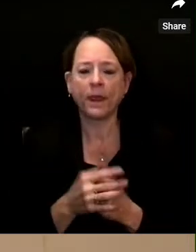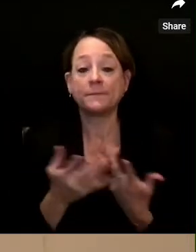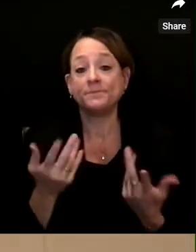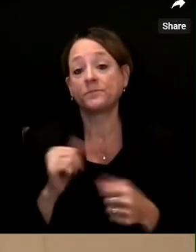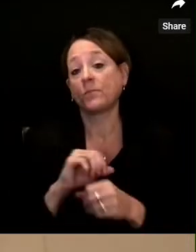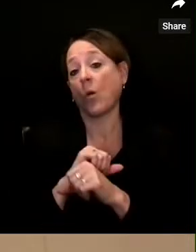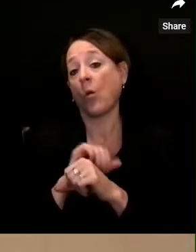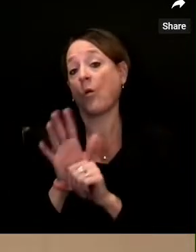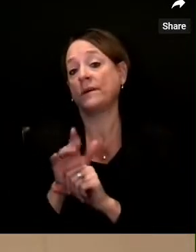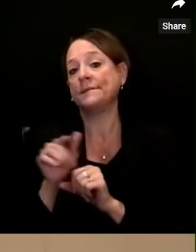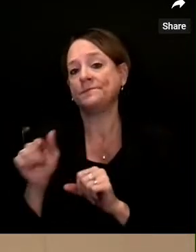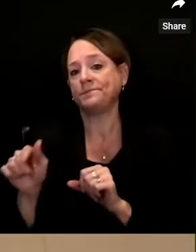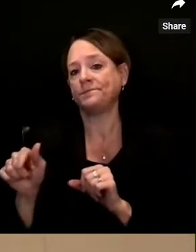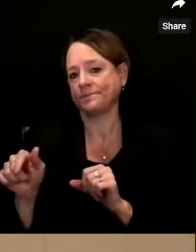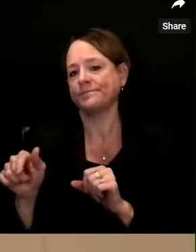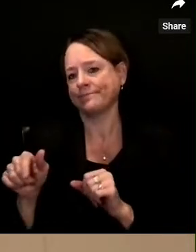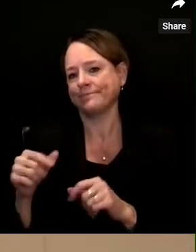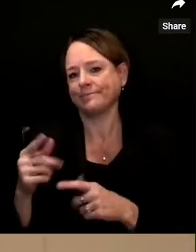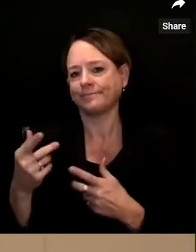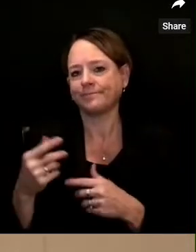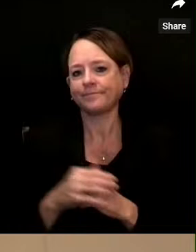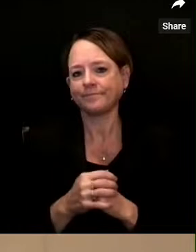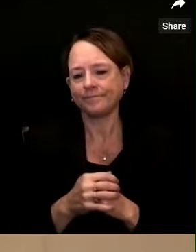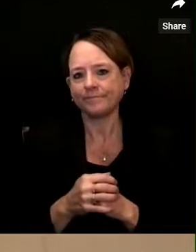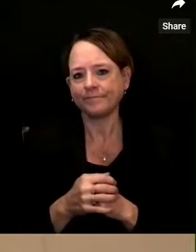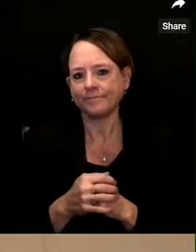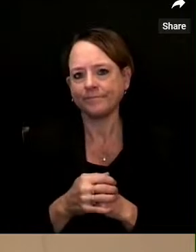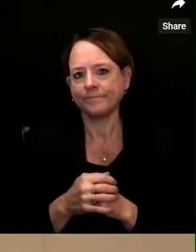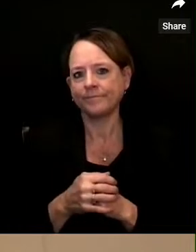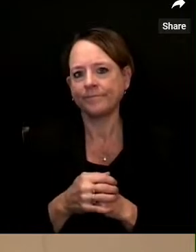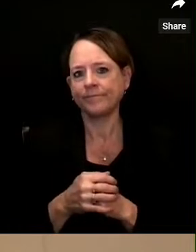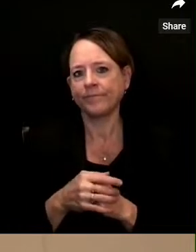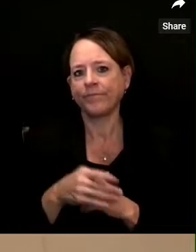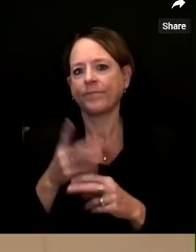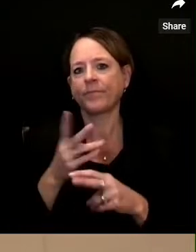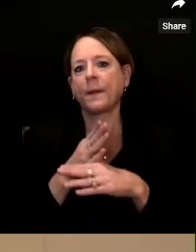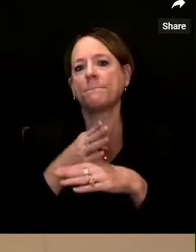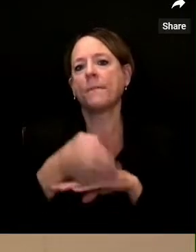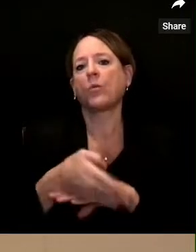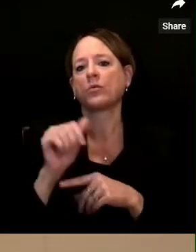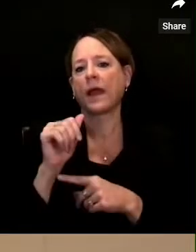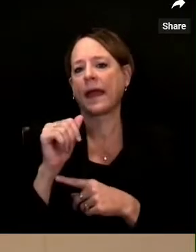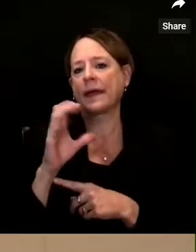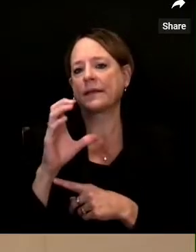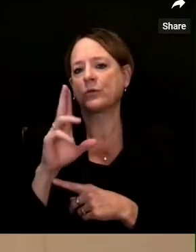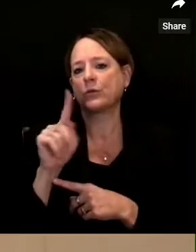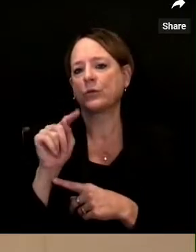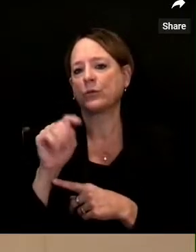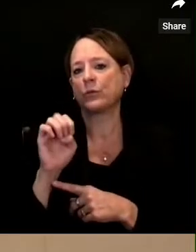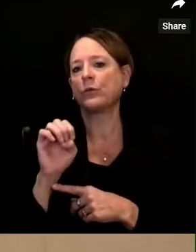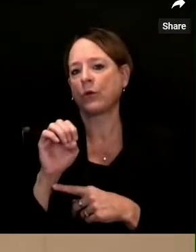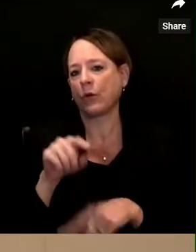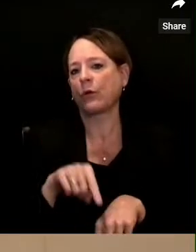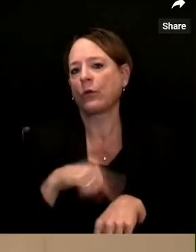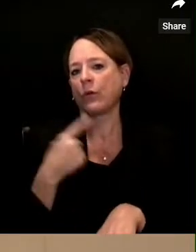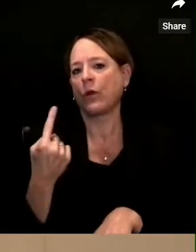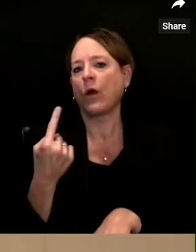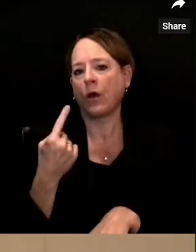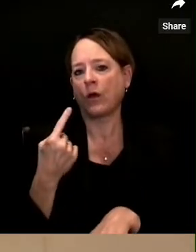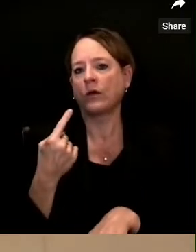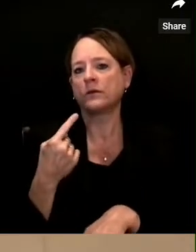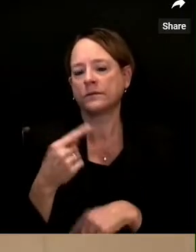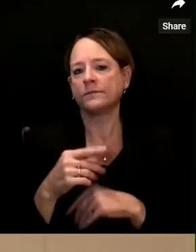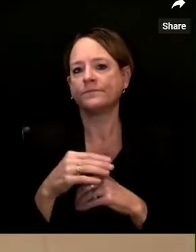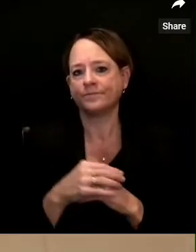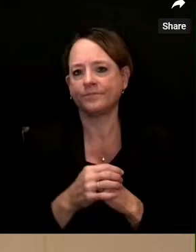long COVID syndrome. And there are ways that possibly related to the immune system